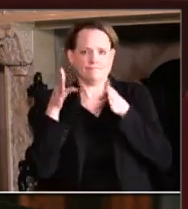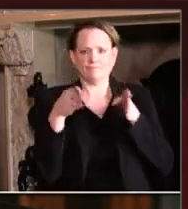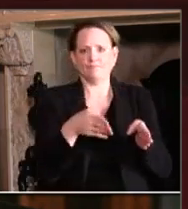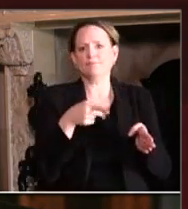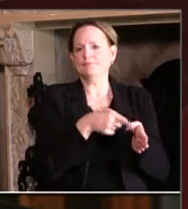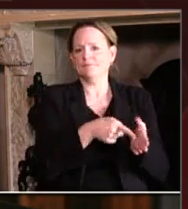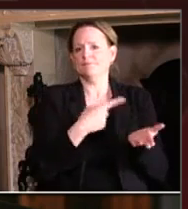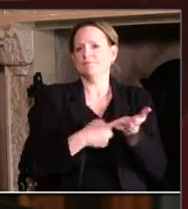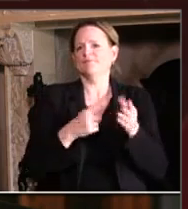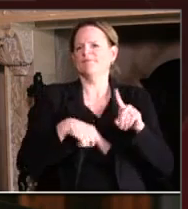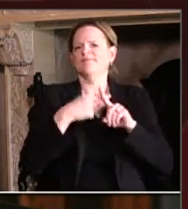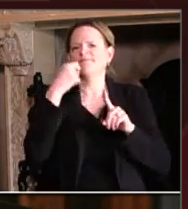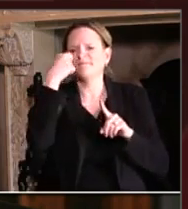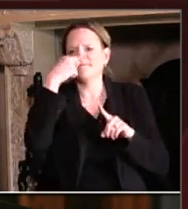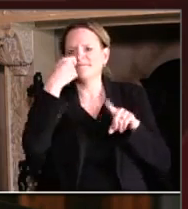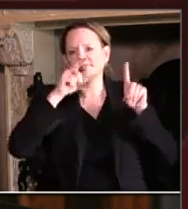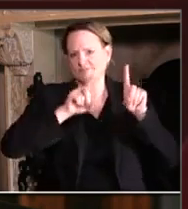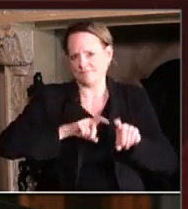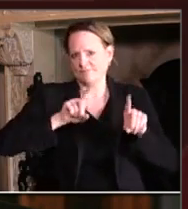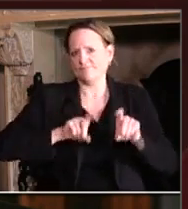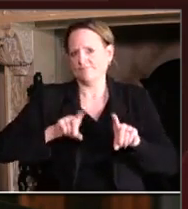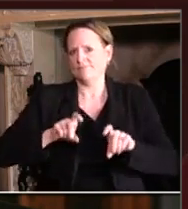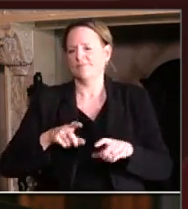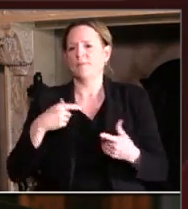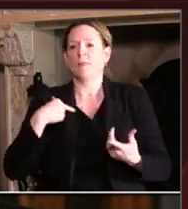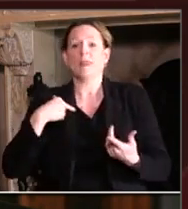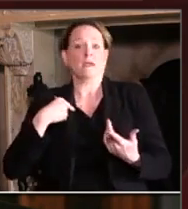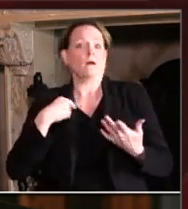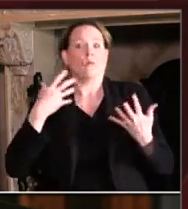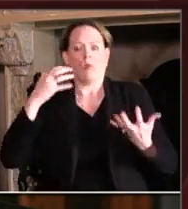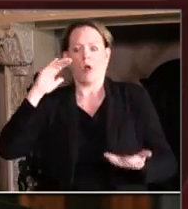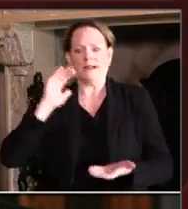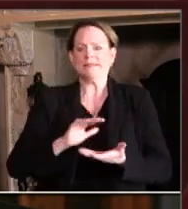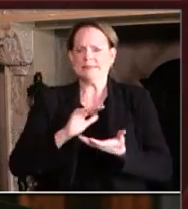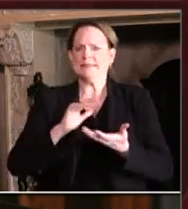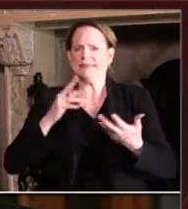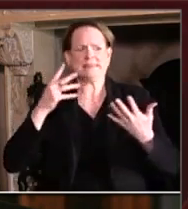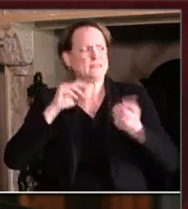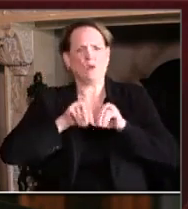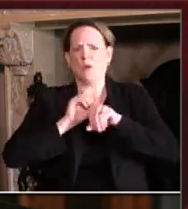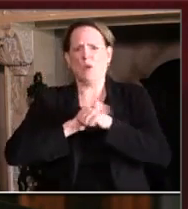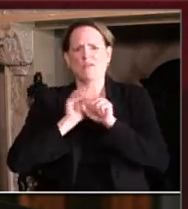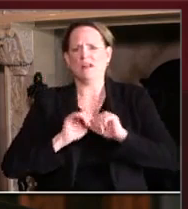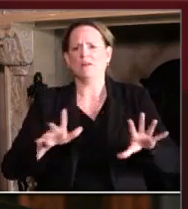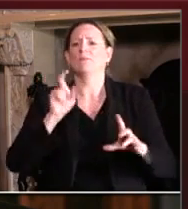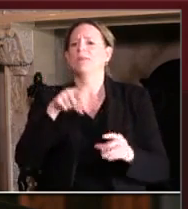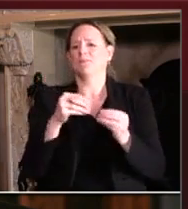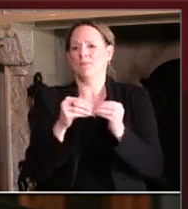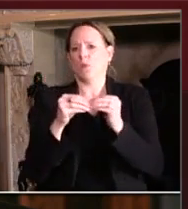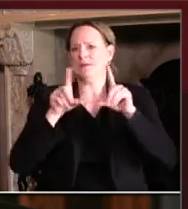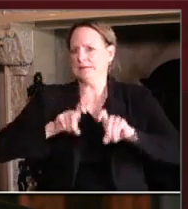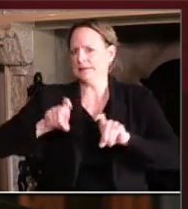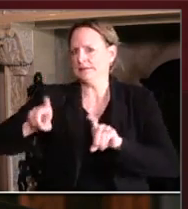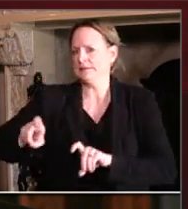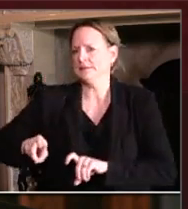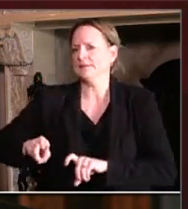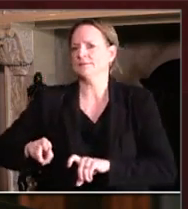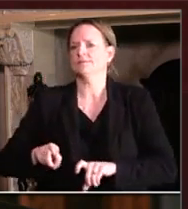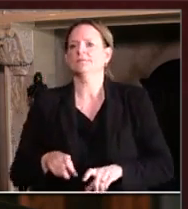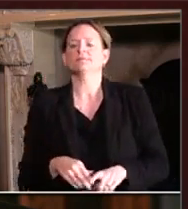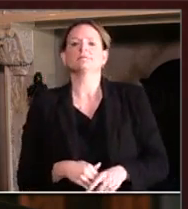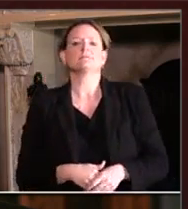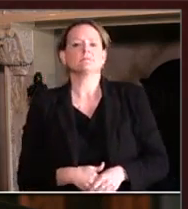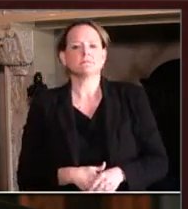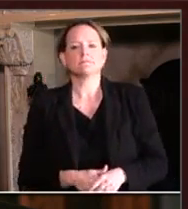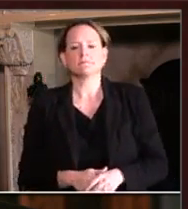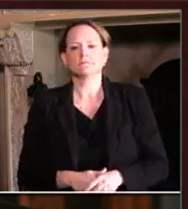virus, and we've made great strides here in Wisconsin. In fact, our lab capacity is one of our success stories. Working with partners